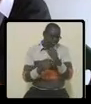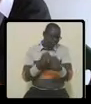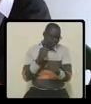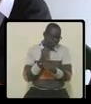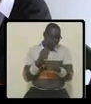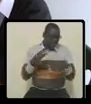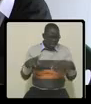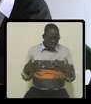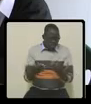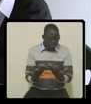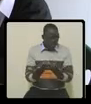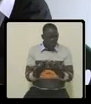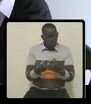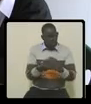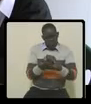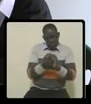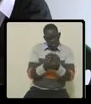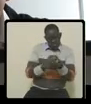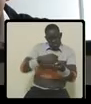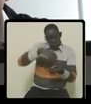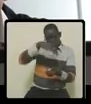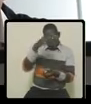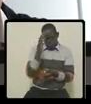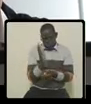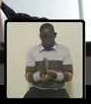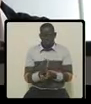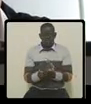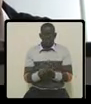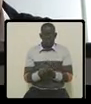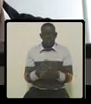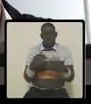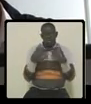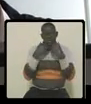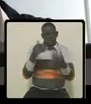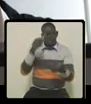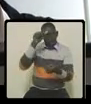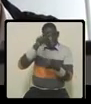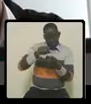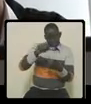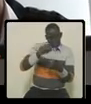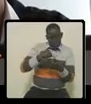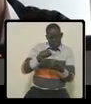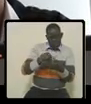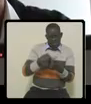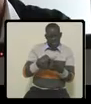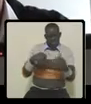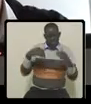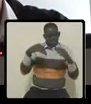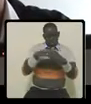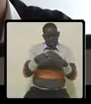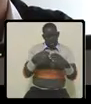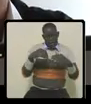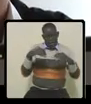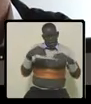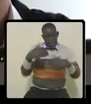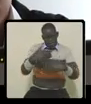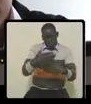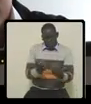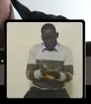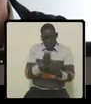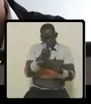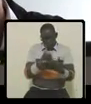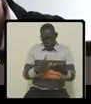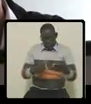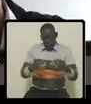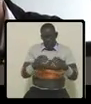and this is how it results in fold mountain ranges. It's important to remember that the tension is caused by plate movements. So